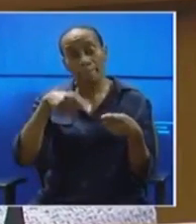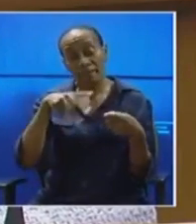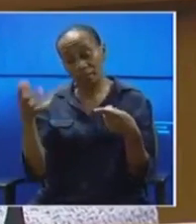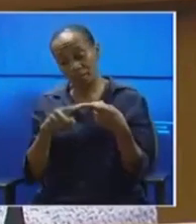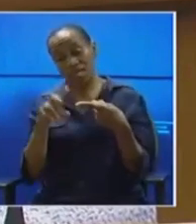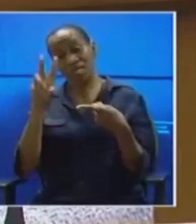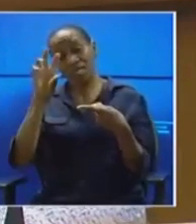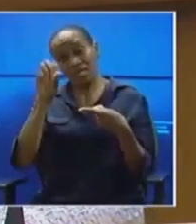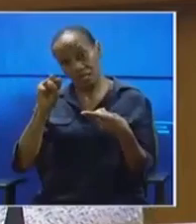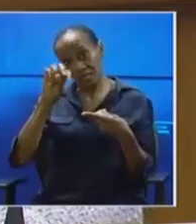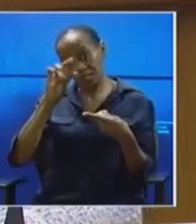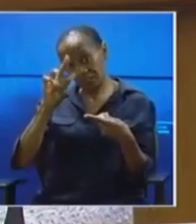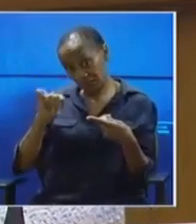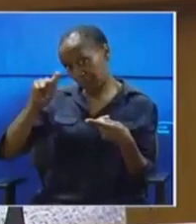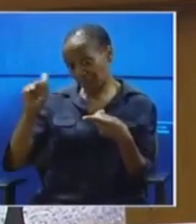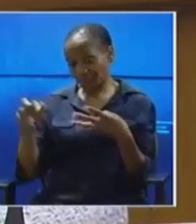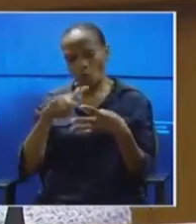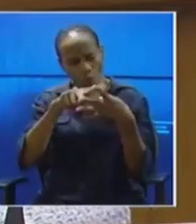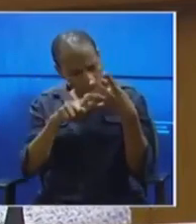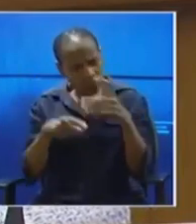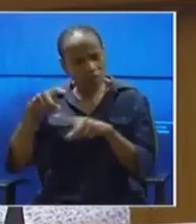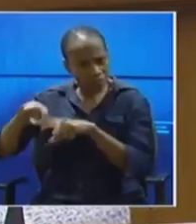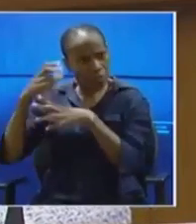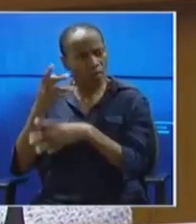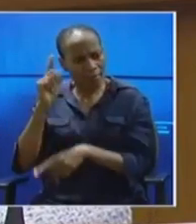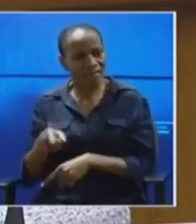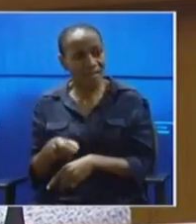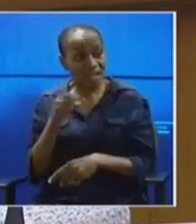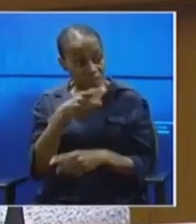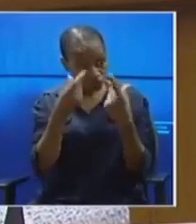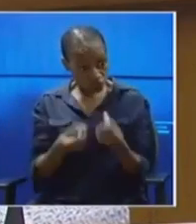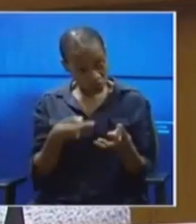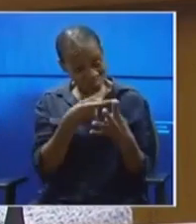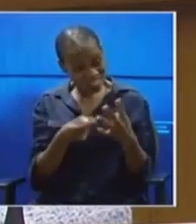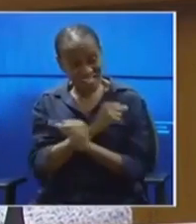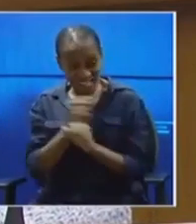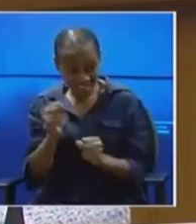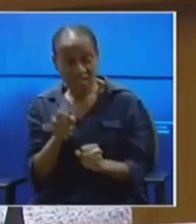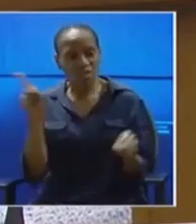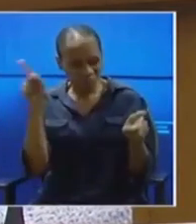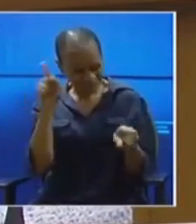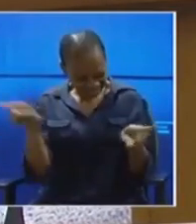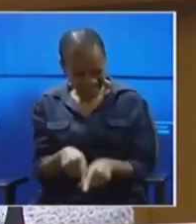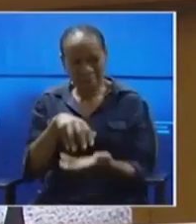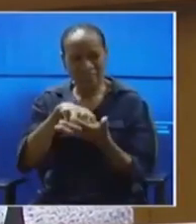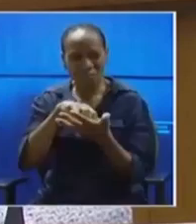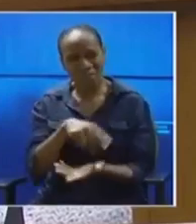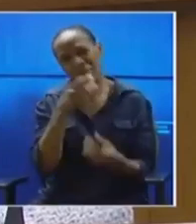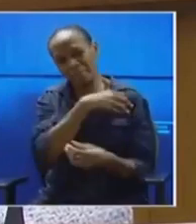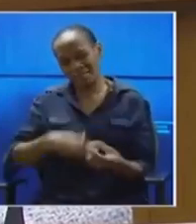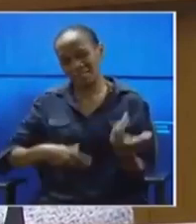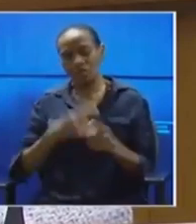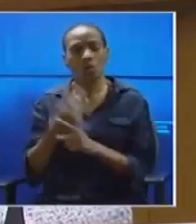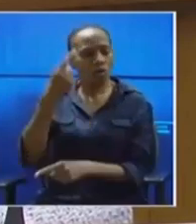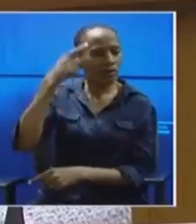Smith. If you're not, you will remain the president who had no backbone and continued turning a blind